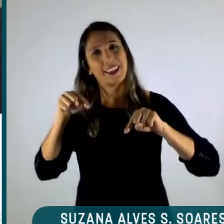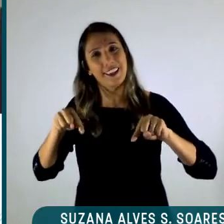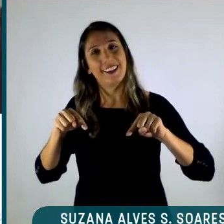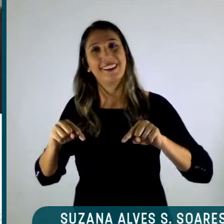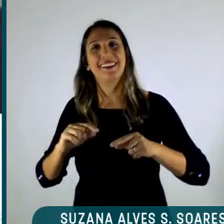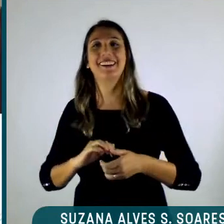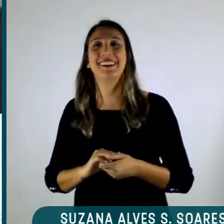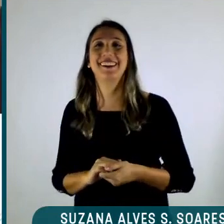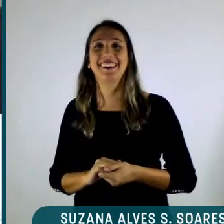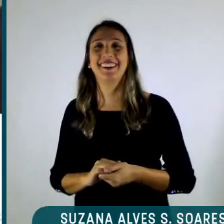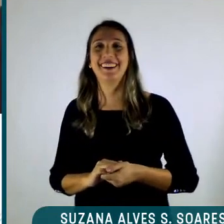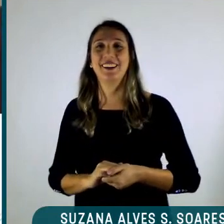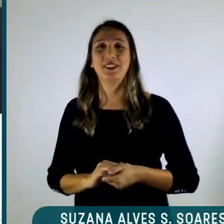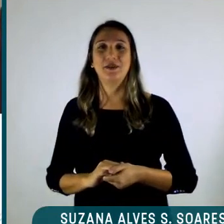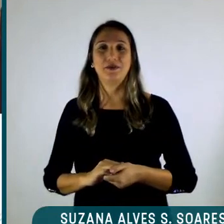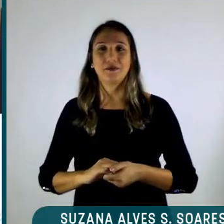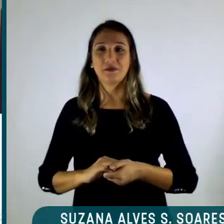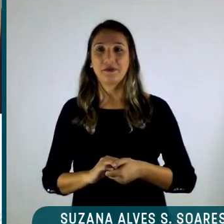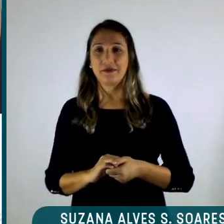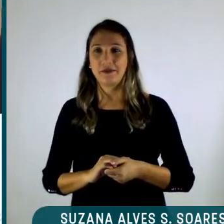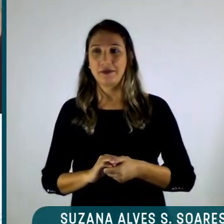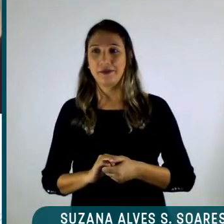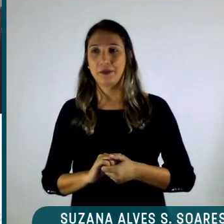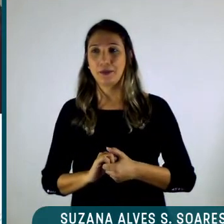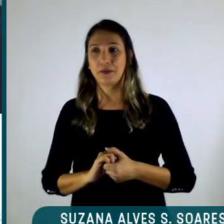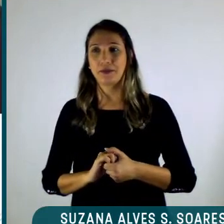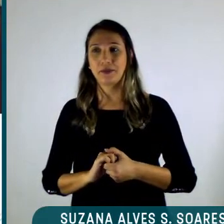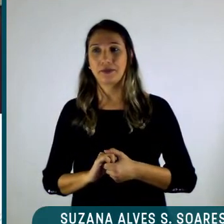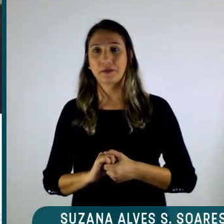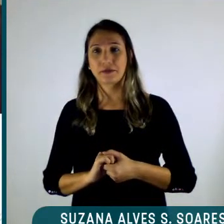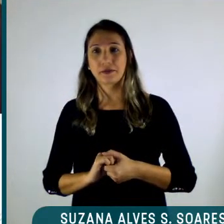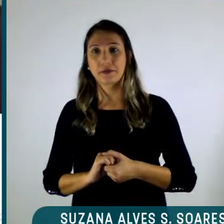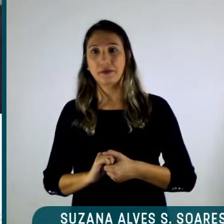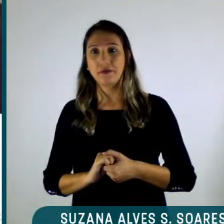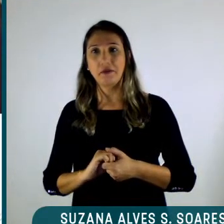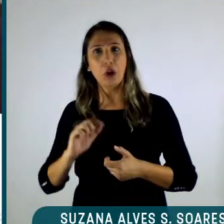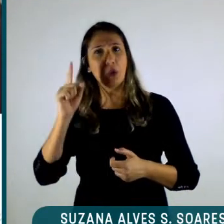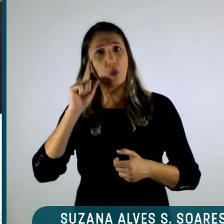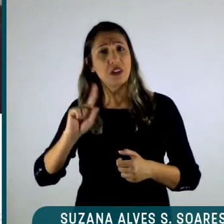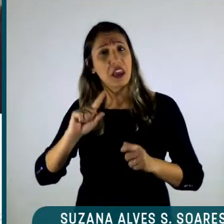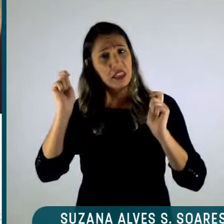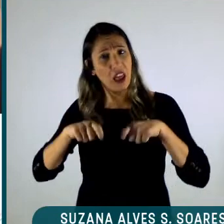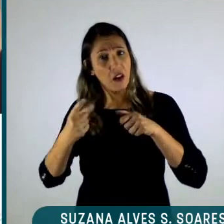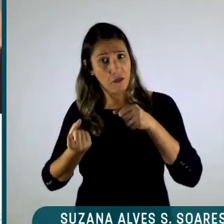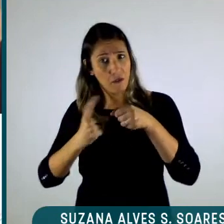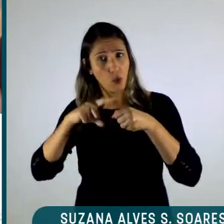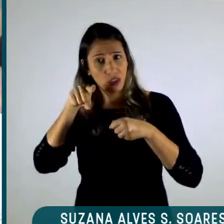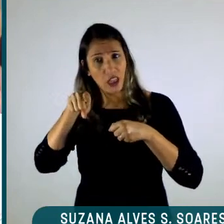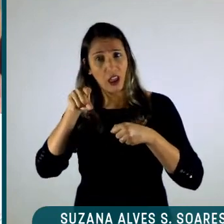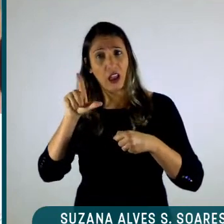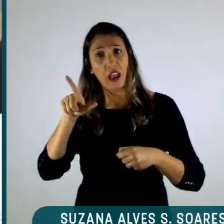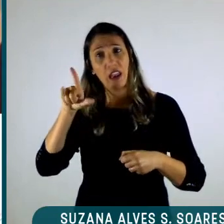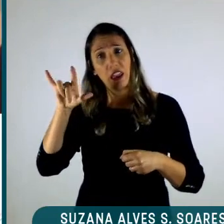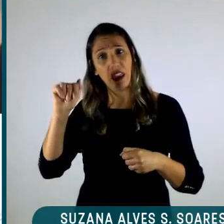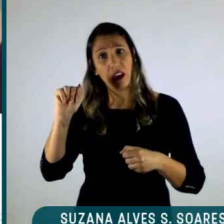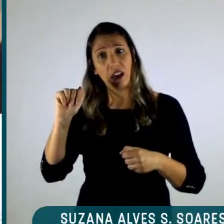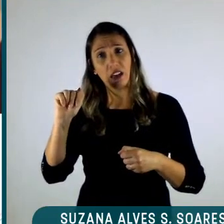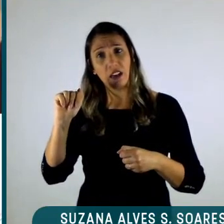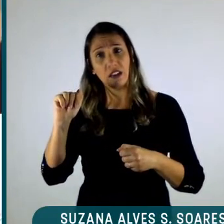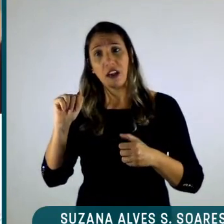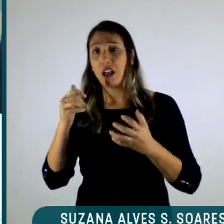You cannot listen to us, but I guess we could take it. I don't know whether she'll be